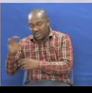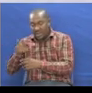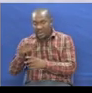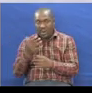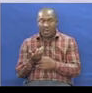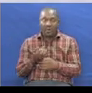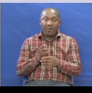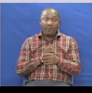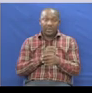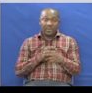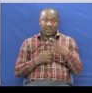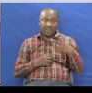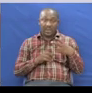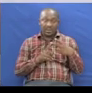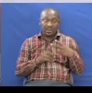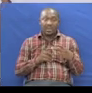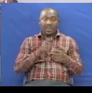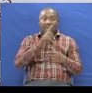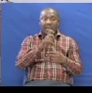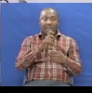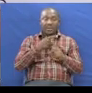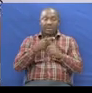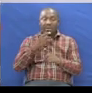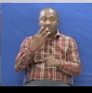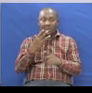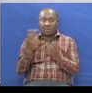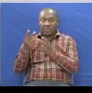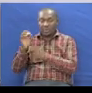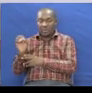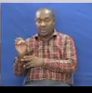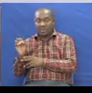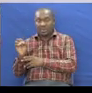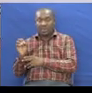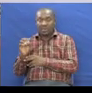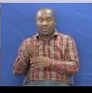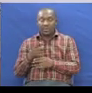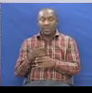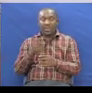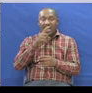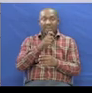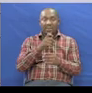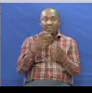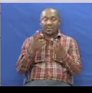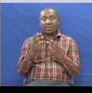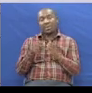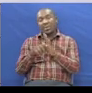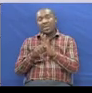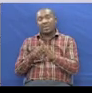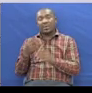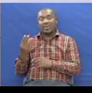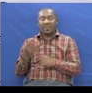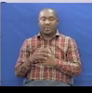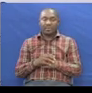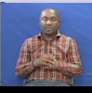the second factor here, x plus 3 is equal to 0, of which x is equal to negative 3.